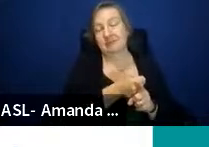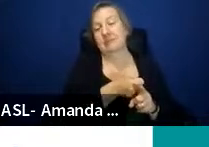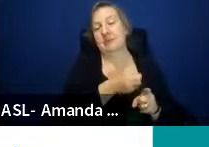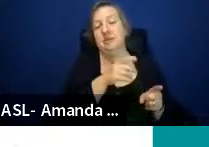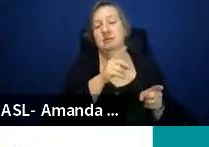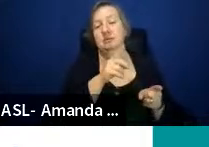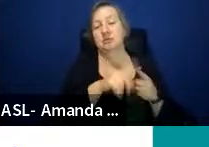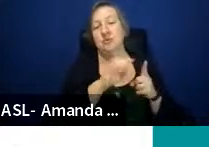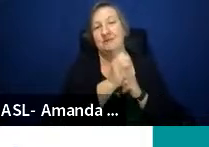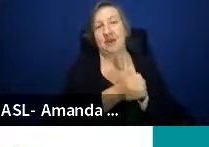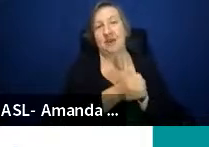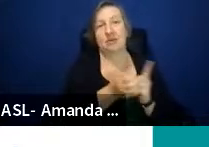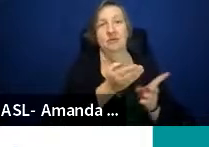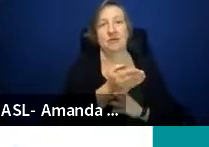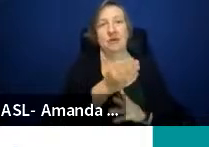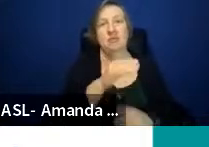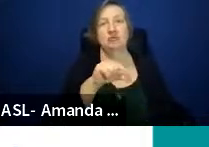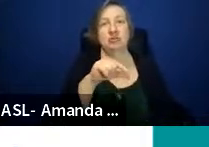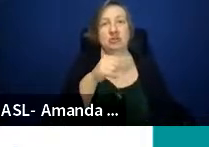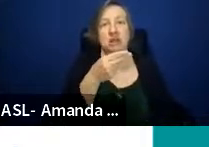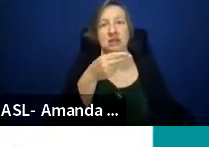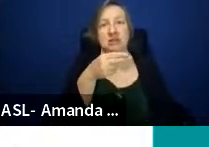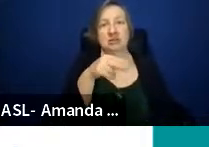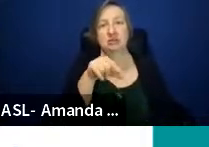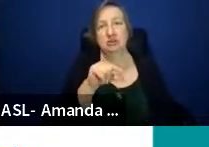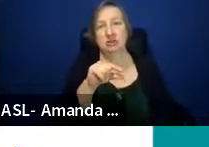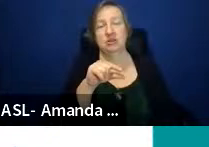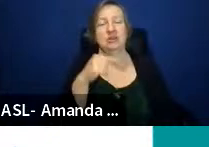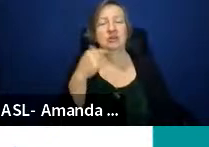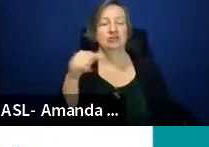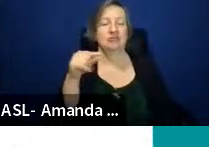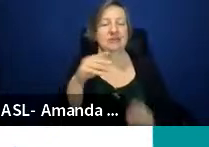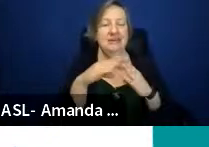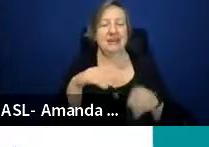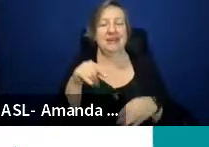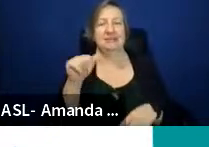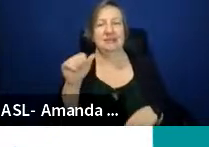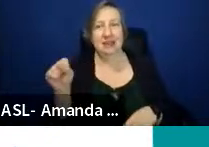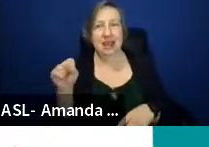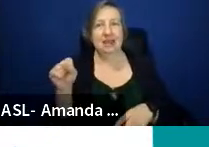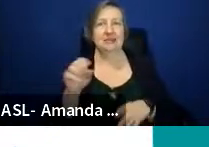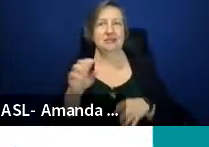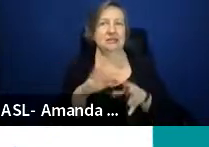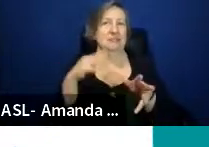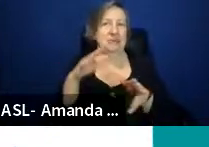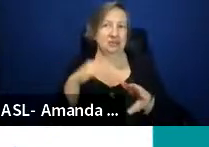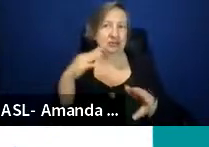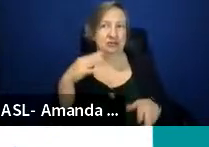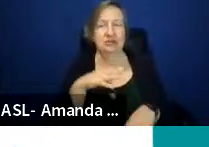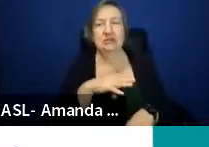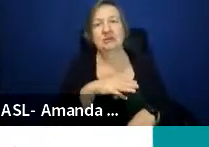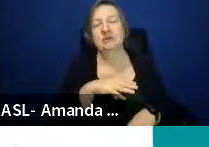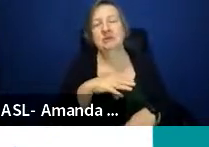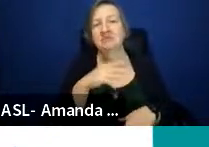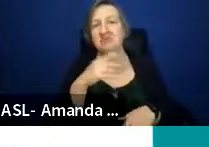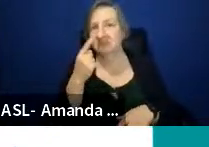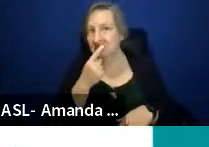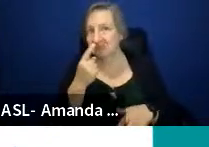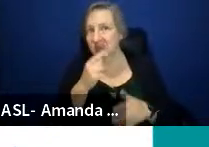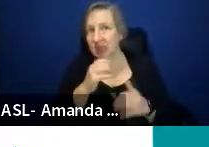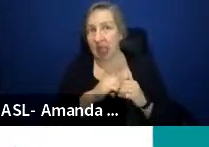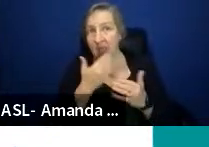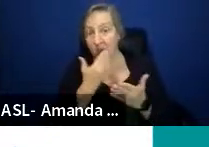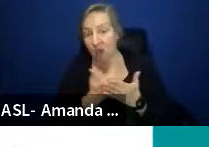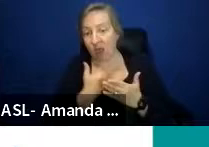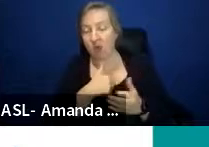gas emissions, as well as potential changes to climate resiliency, meaning how well are we able to